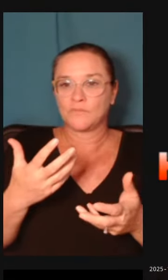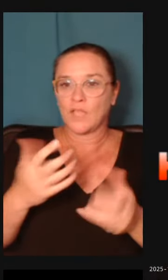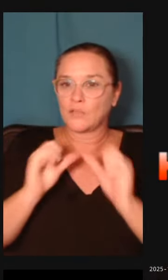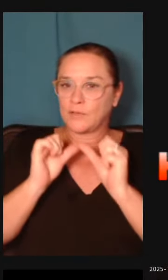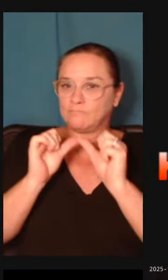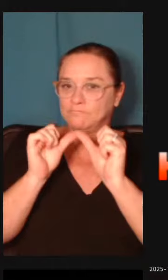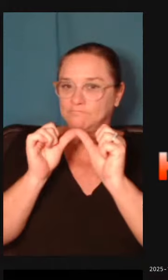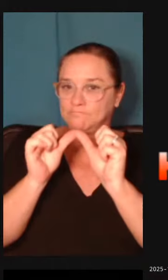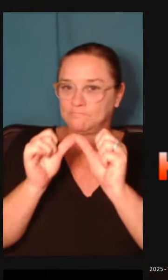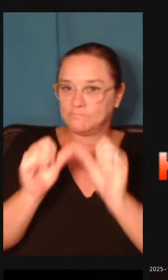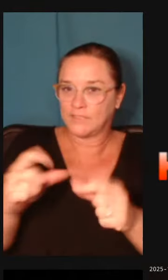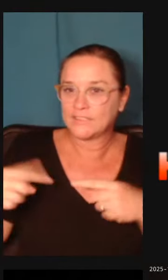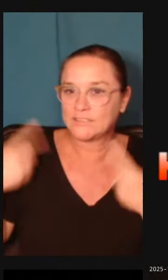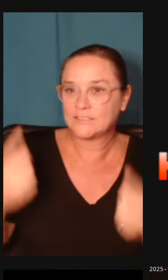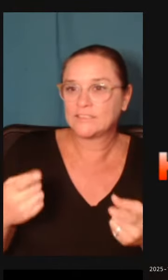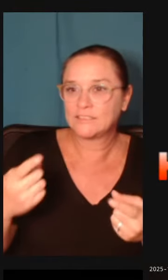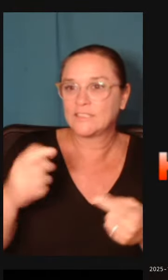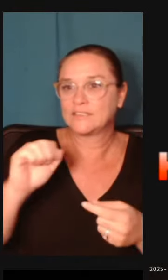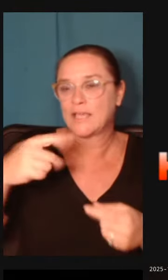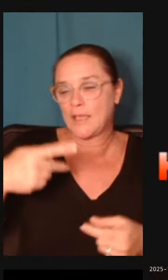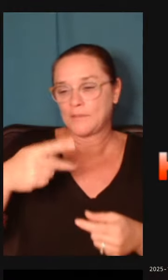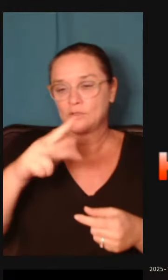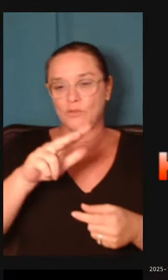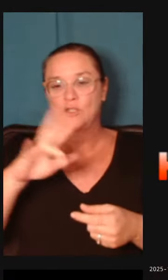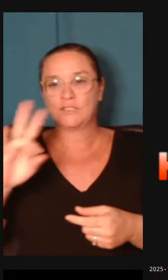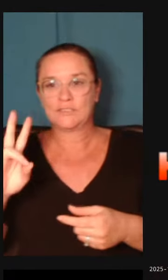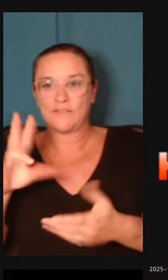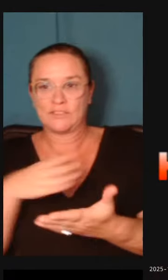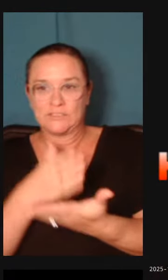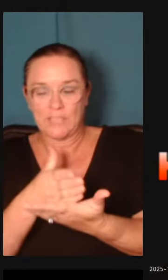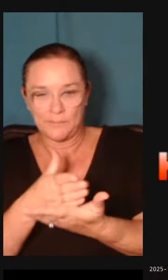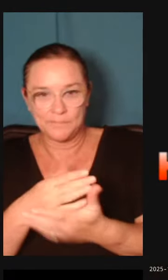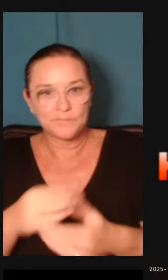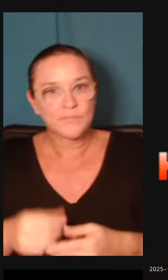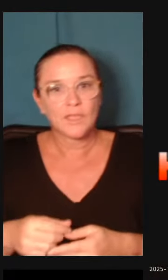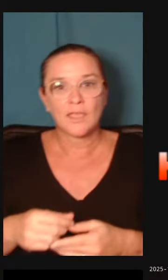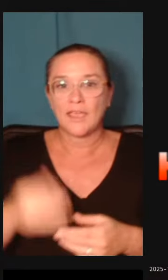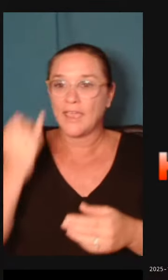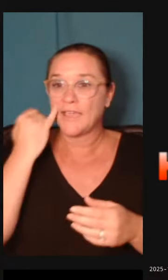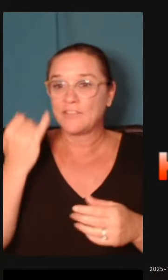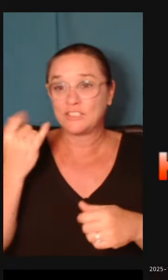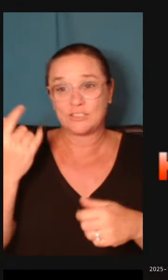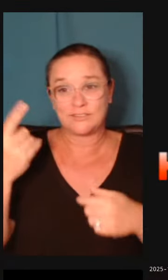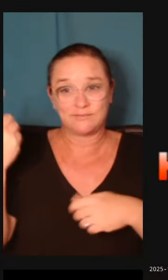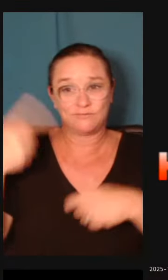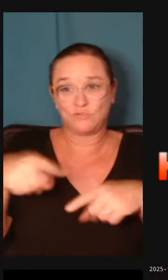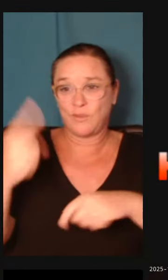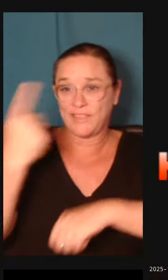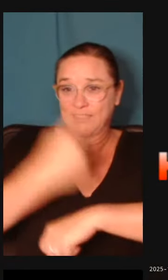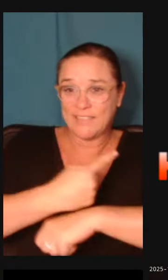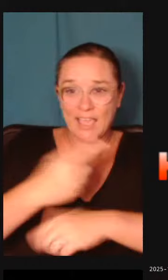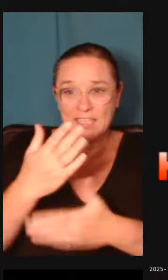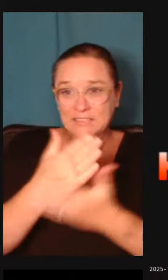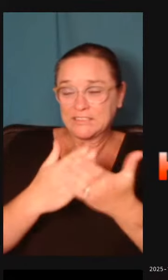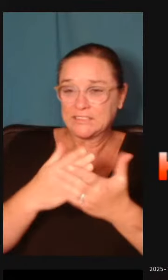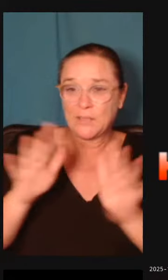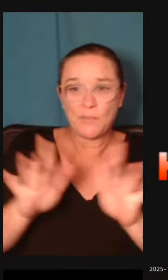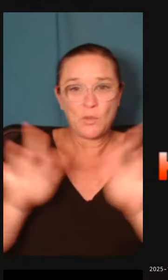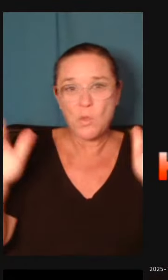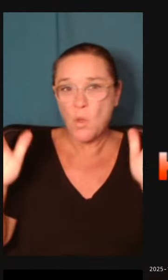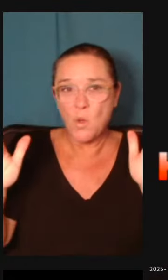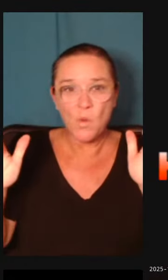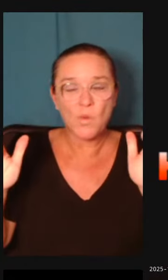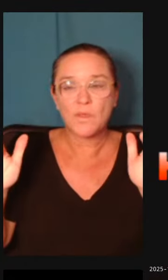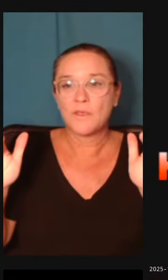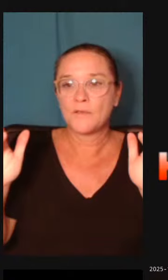since the end of episode 37, whether it's just daytime shots of just some kind of glow out there. You can